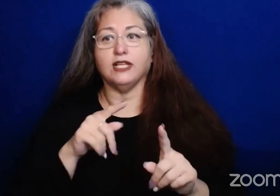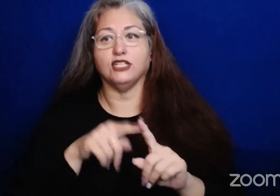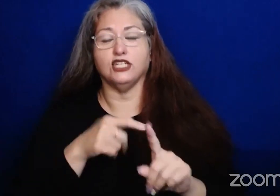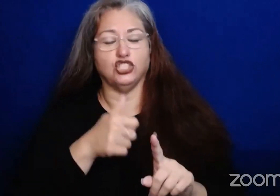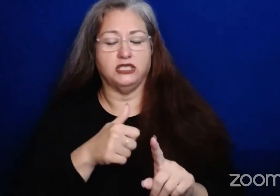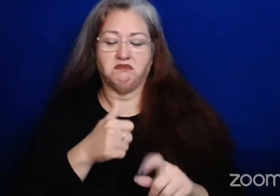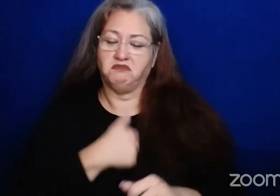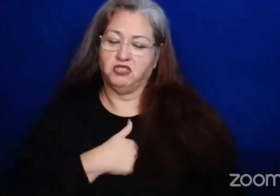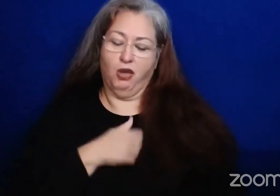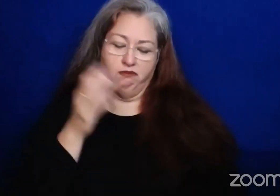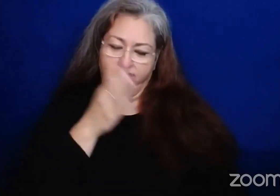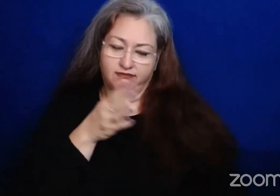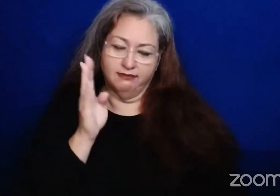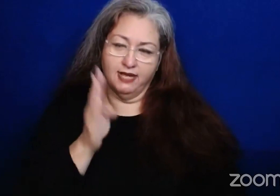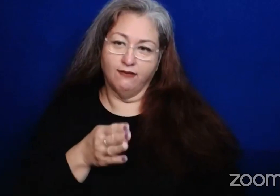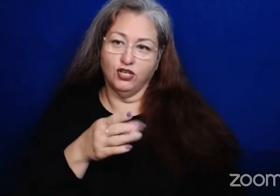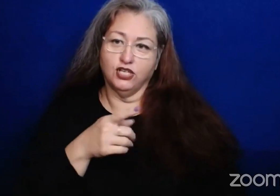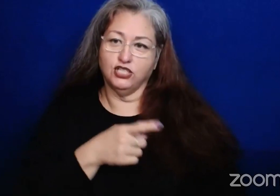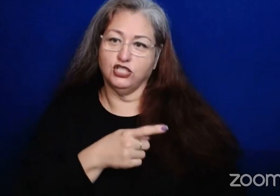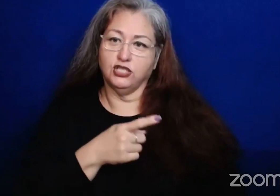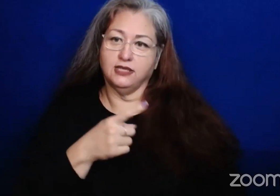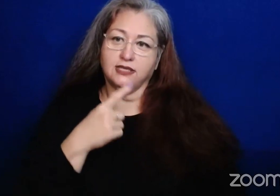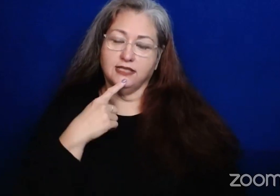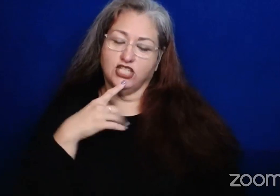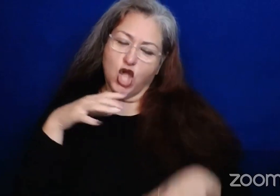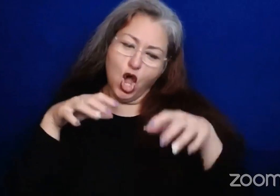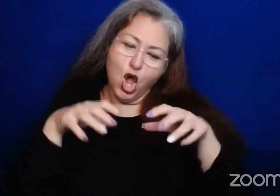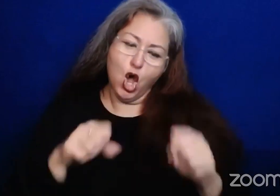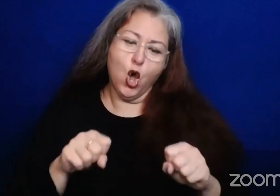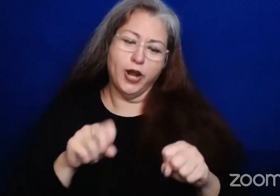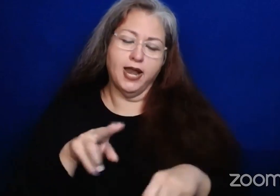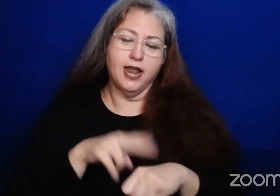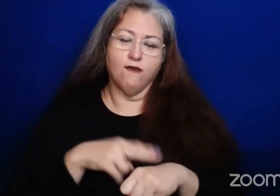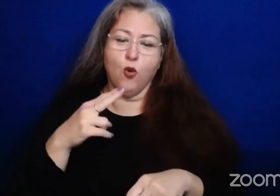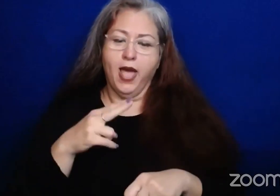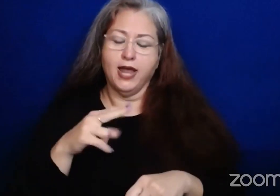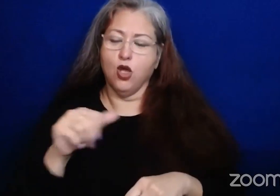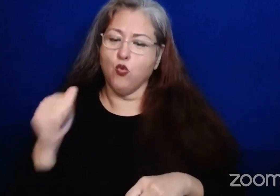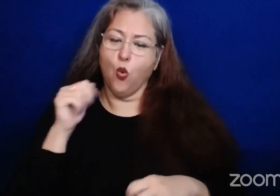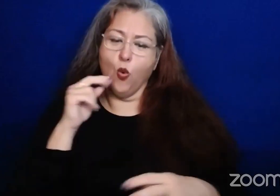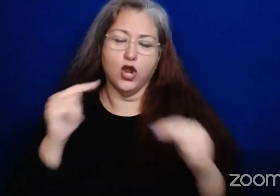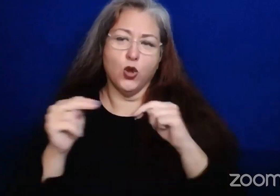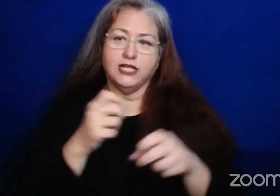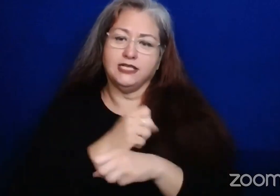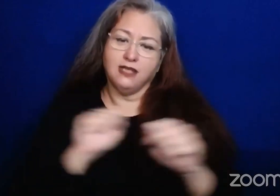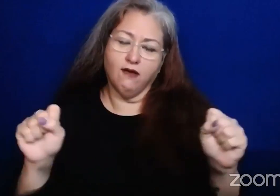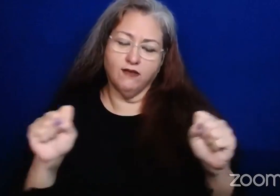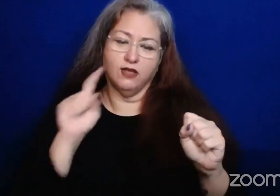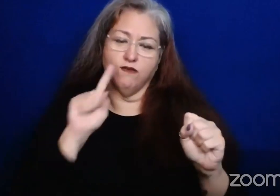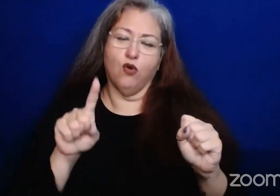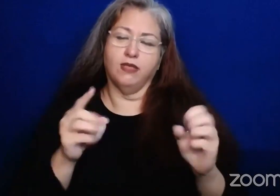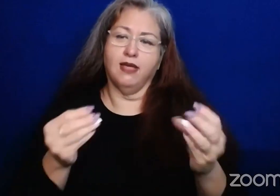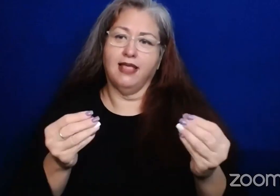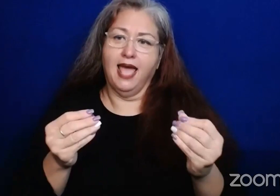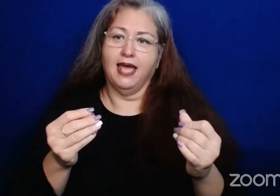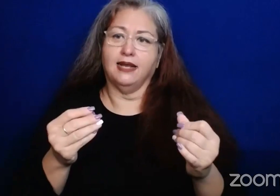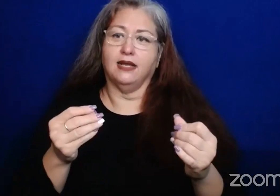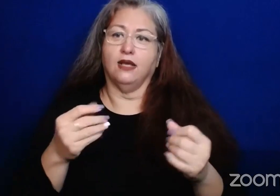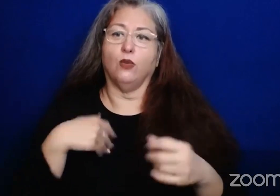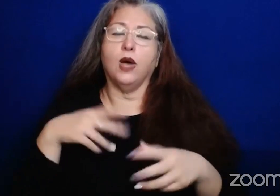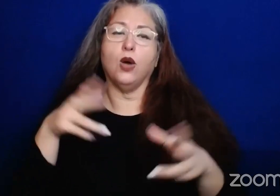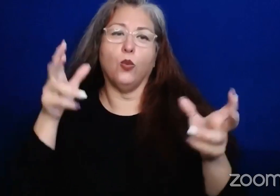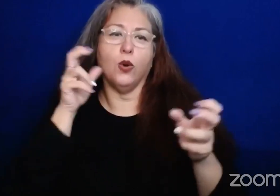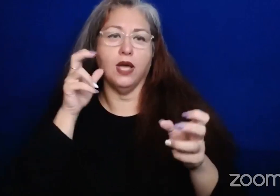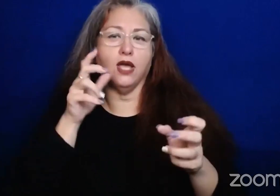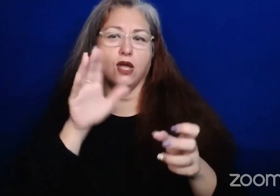unapologetic in holding solid Native Hawaiian non-negotiable sovereignty of their land. We will hear